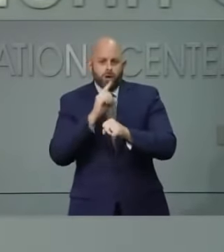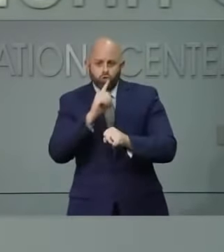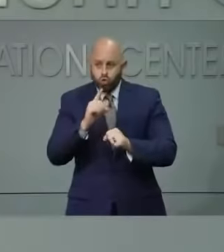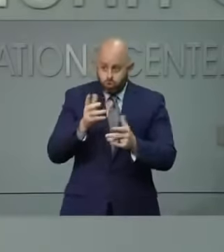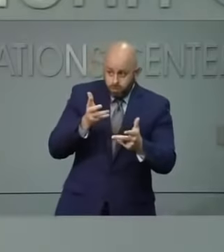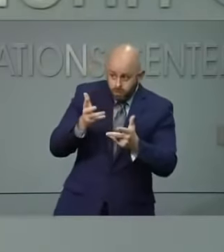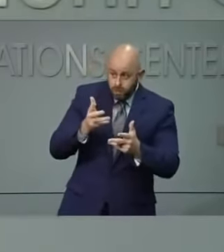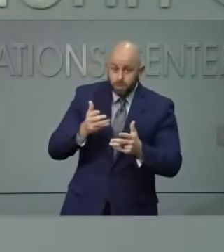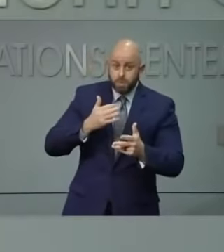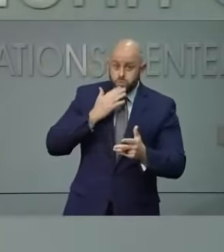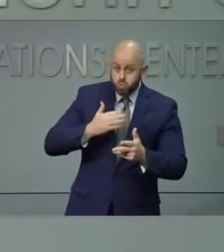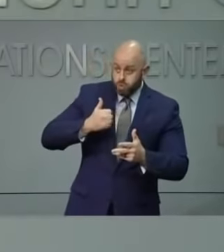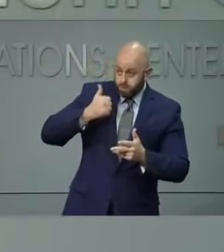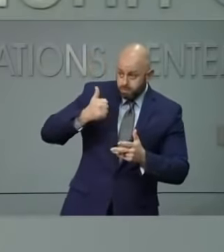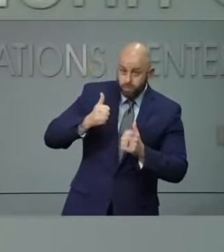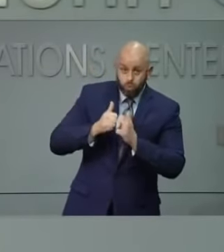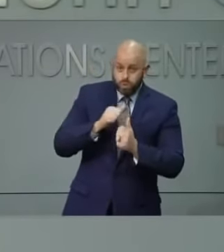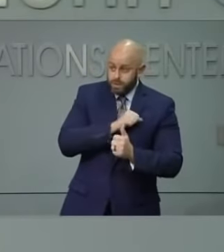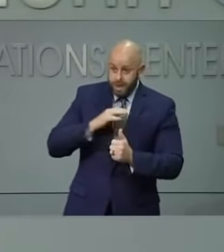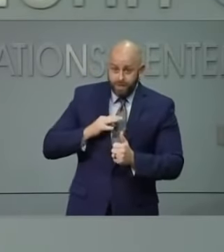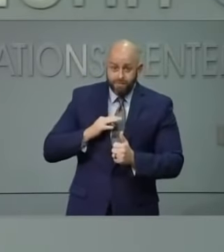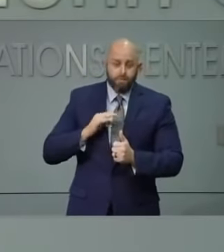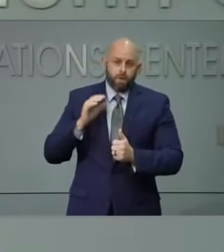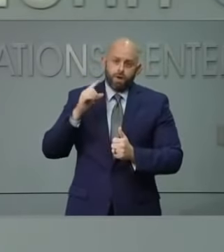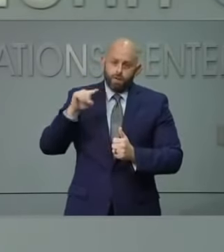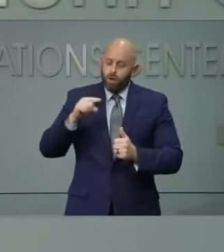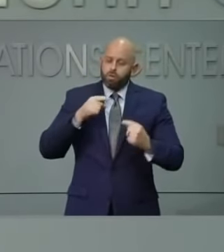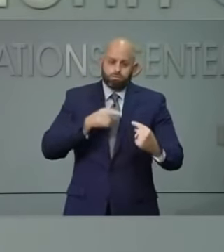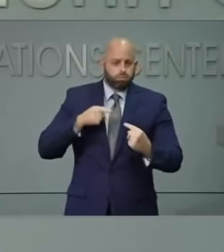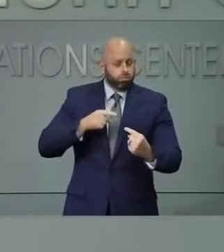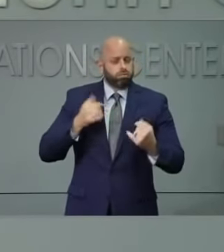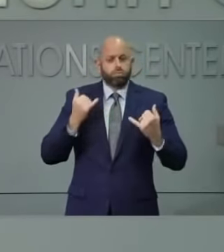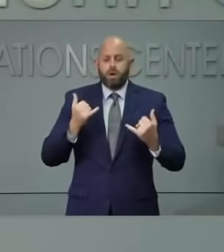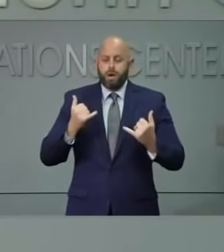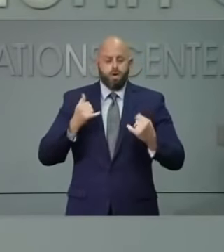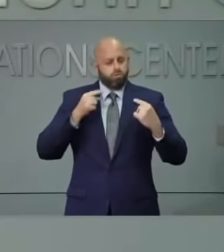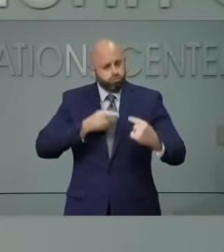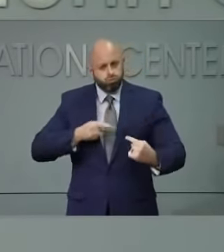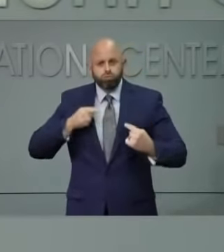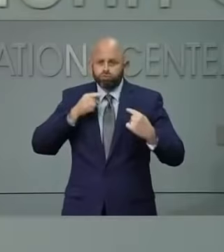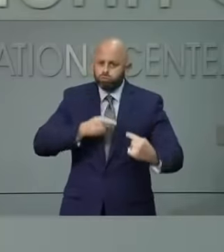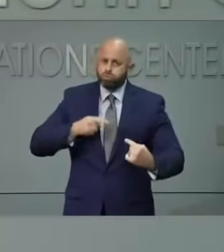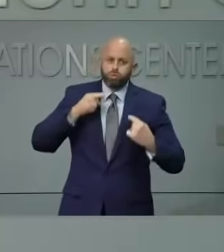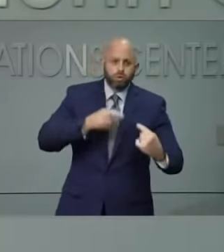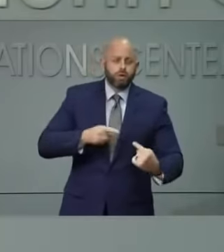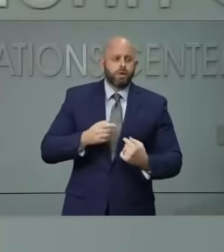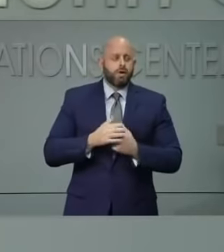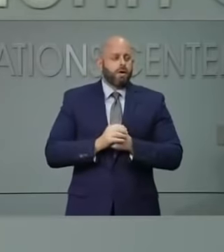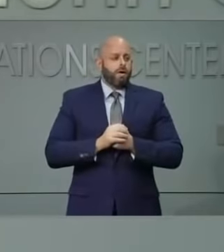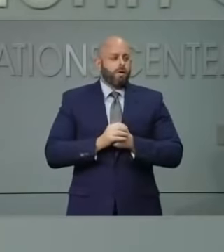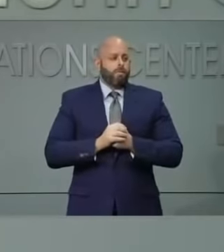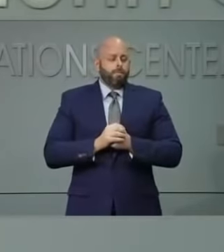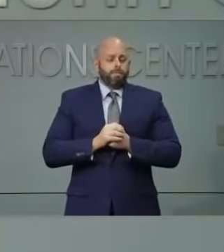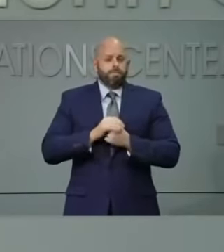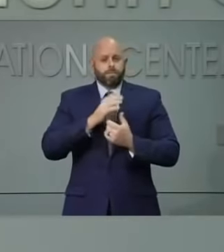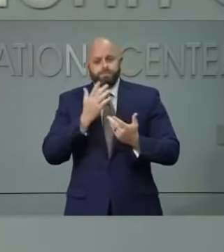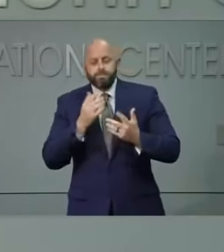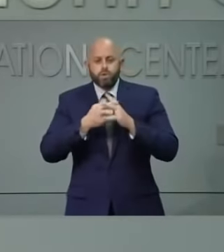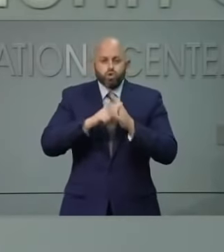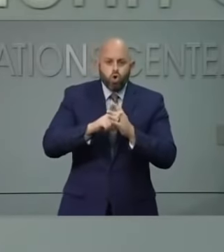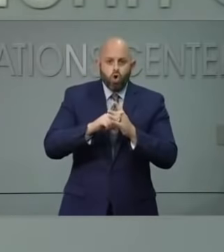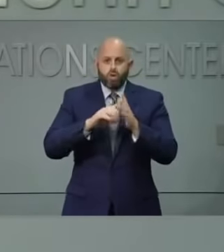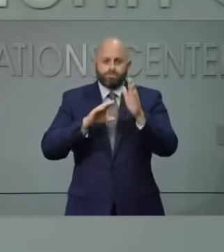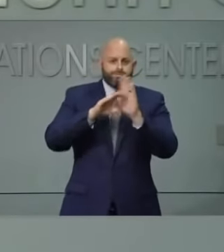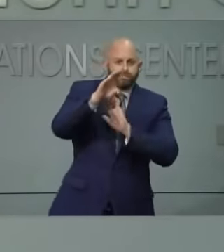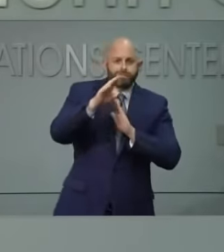with them. They're making hard decisions right now about whether they surge, whether they start cutting back